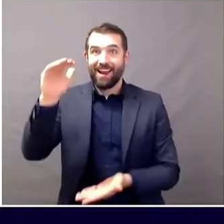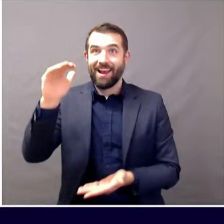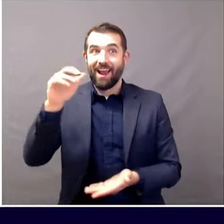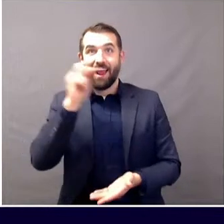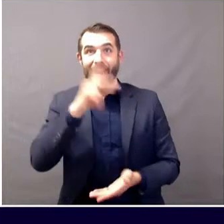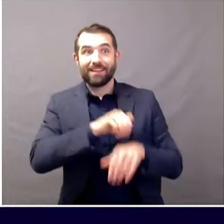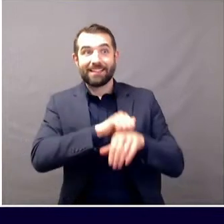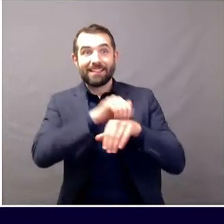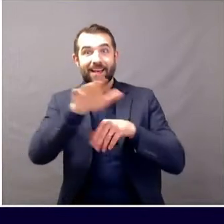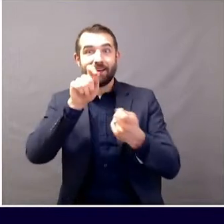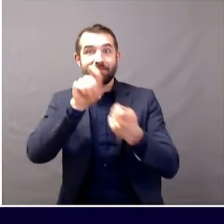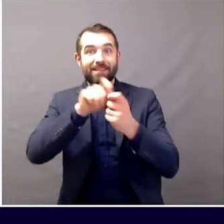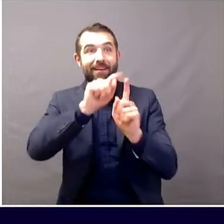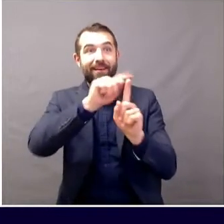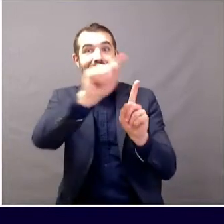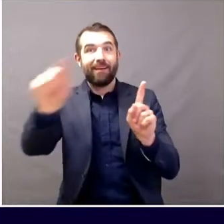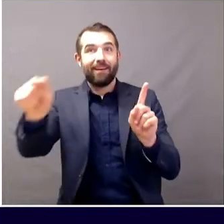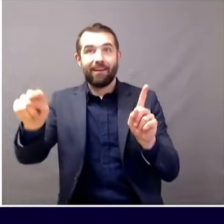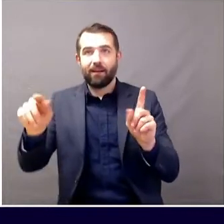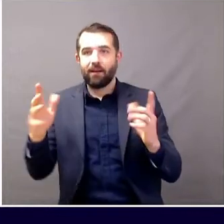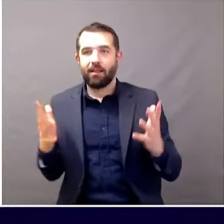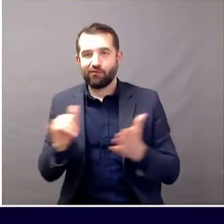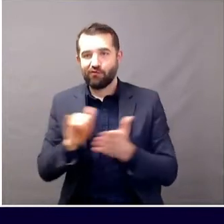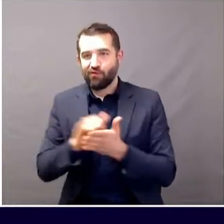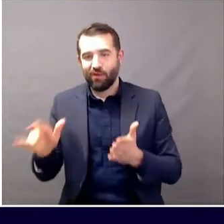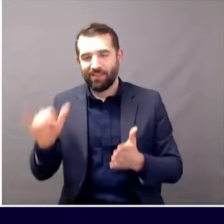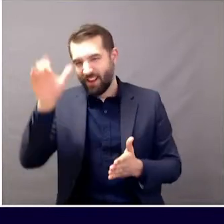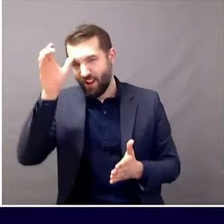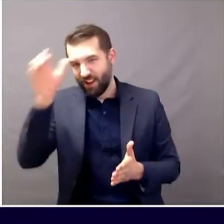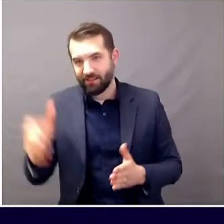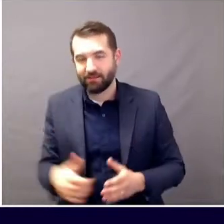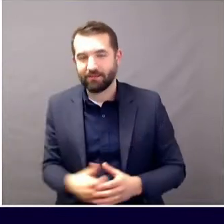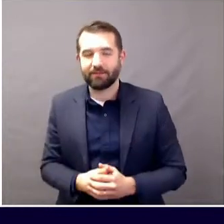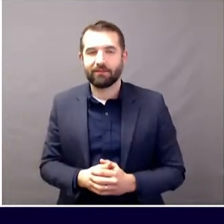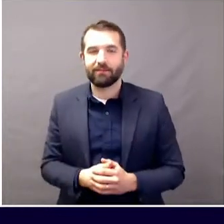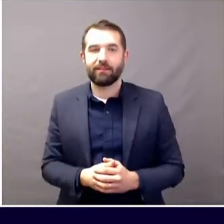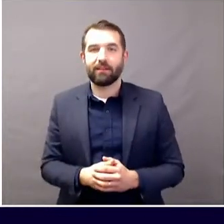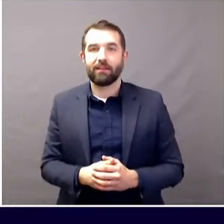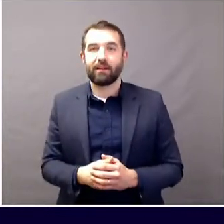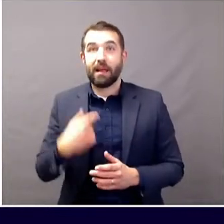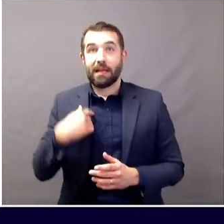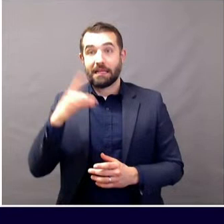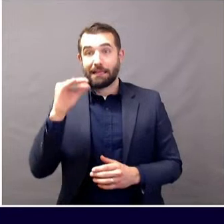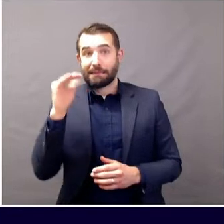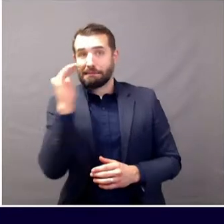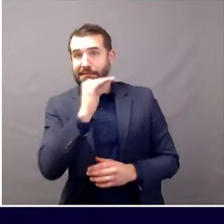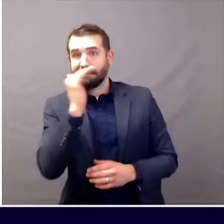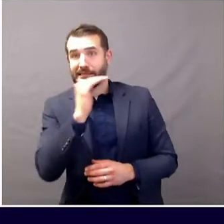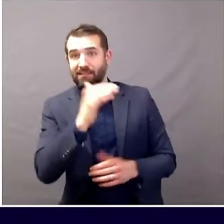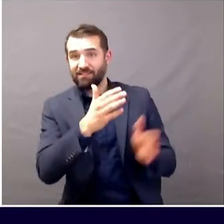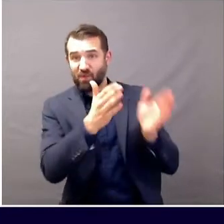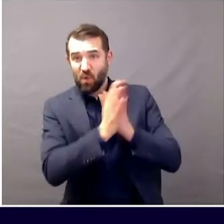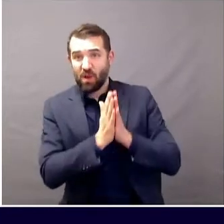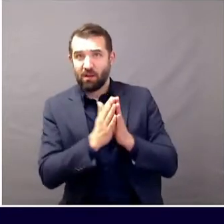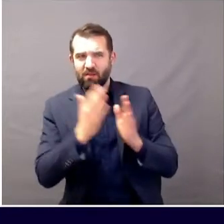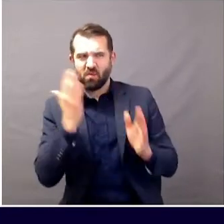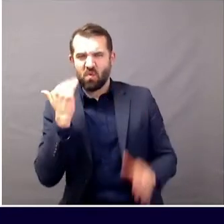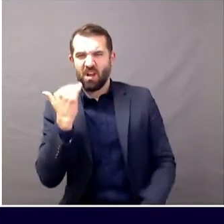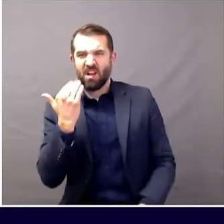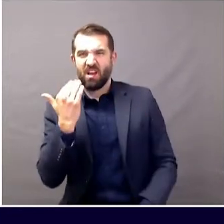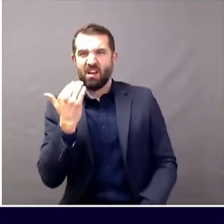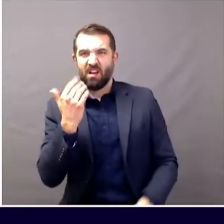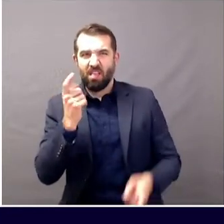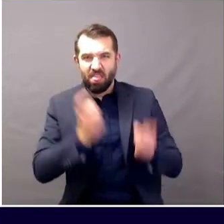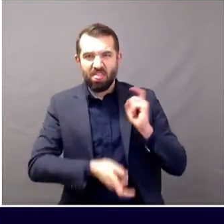ago about why that occurred. And he said it had to do with a 2-day difference between when the vaccine was